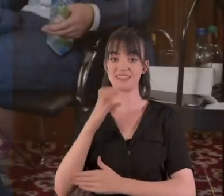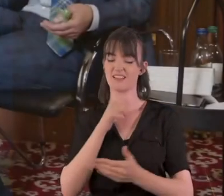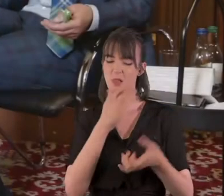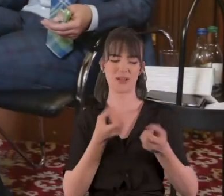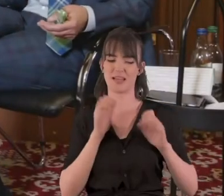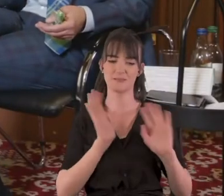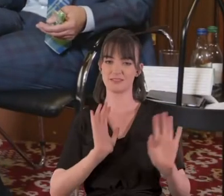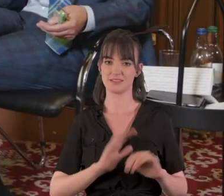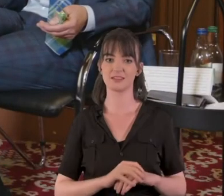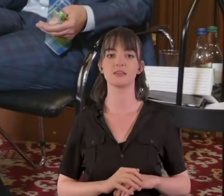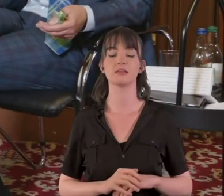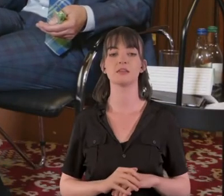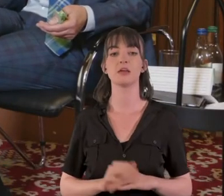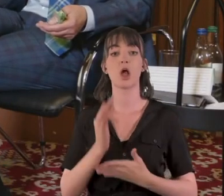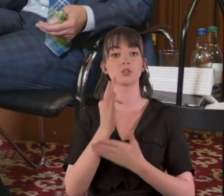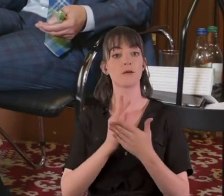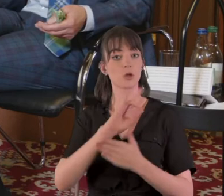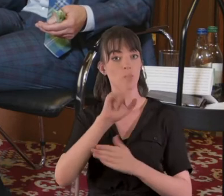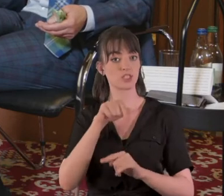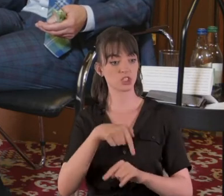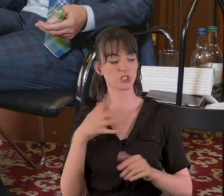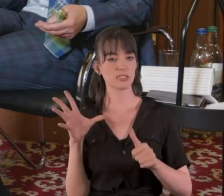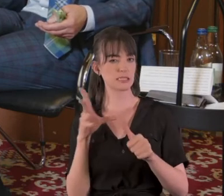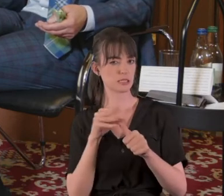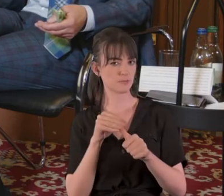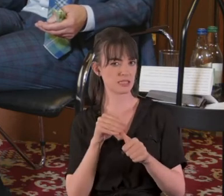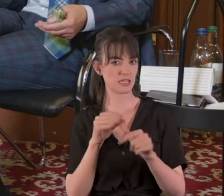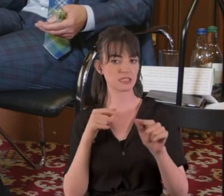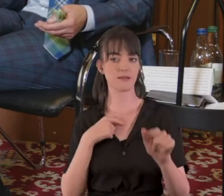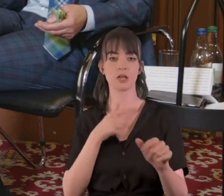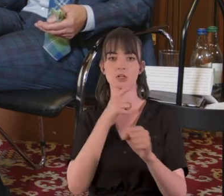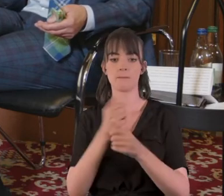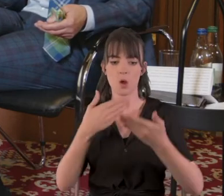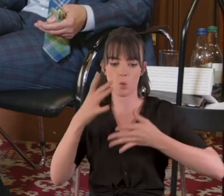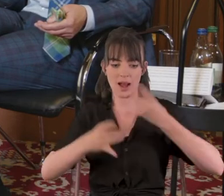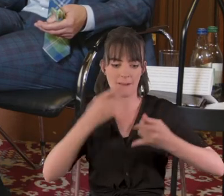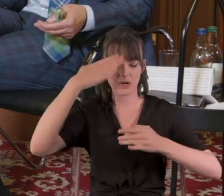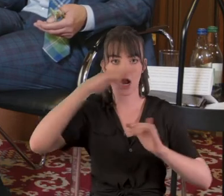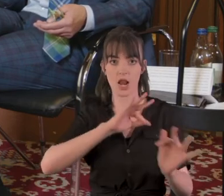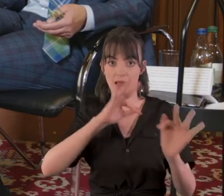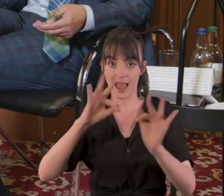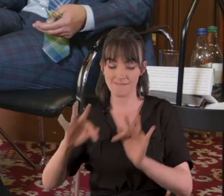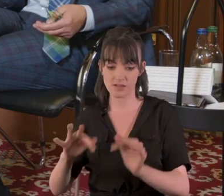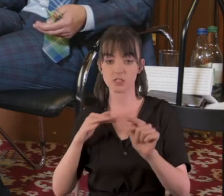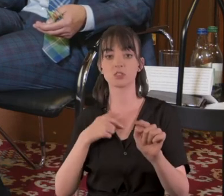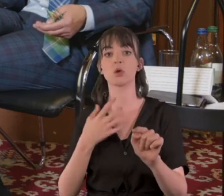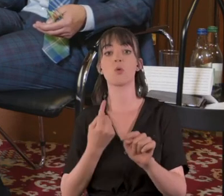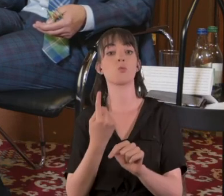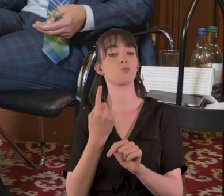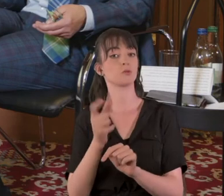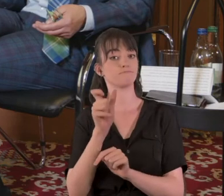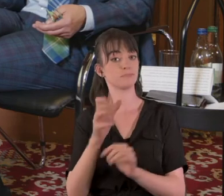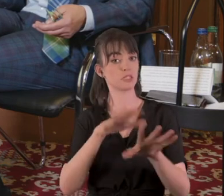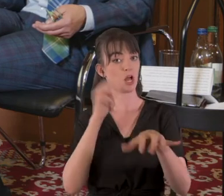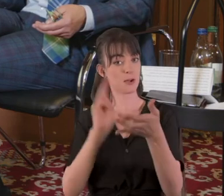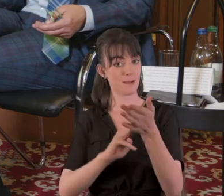There's a few questions here which are more specific then to what happened in Ireland afterwards. One of our listeners, our